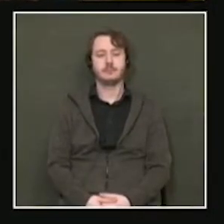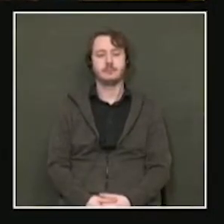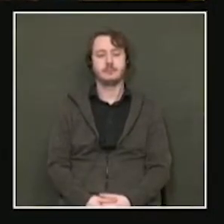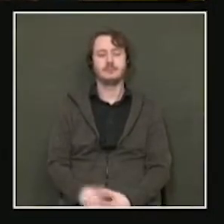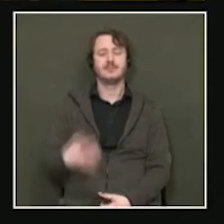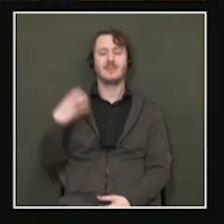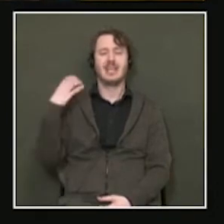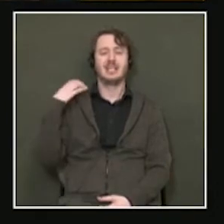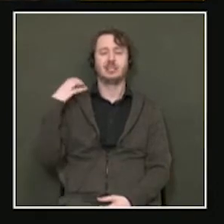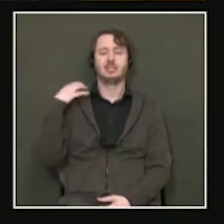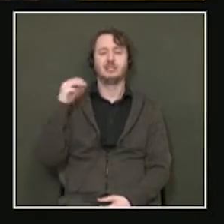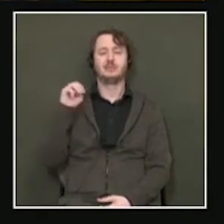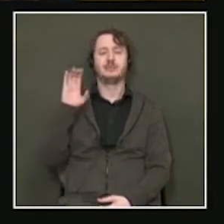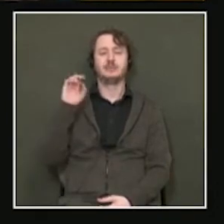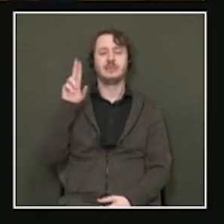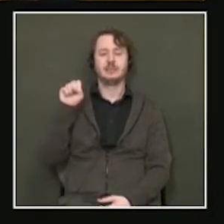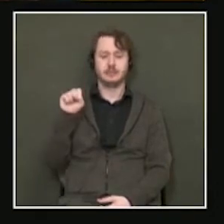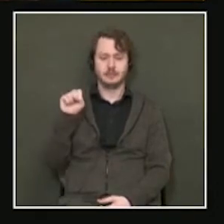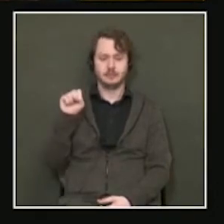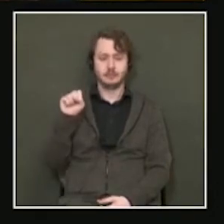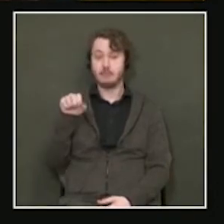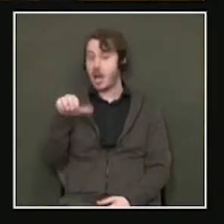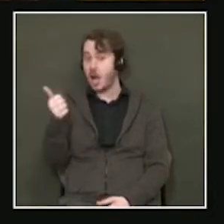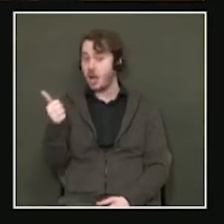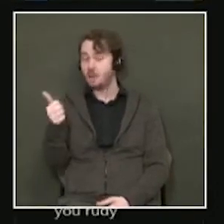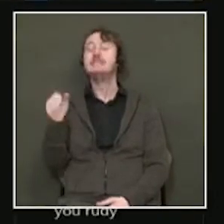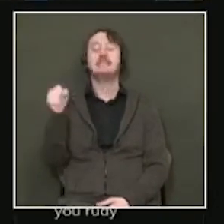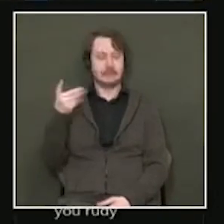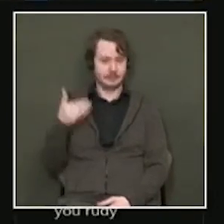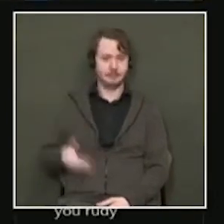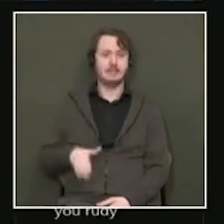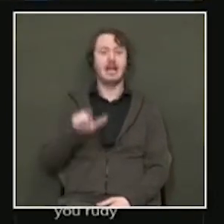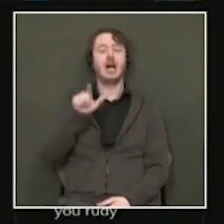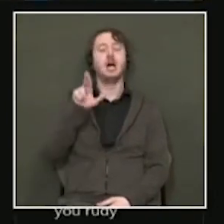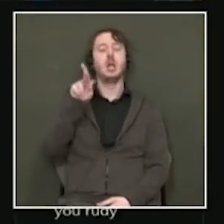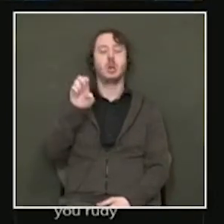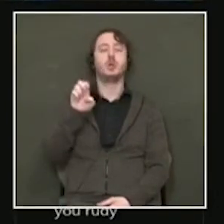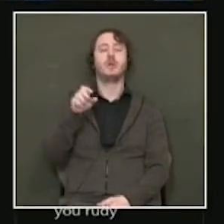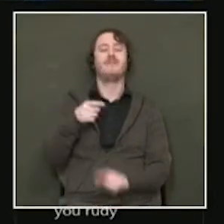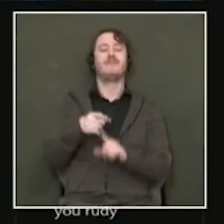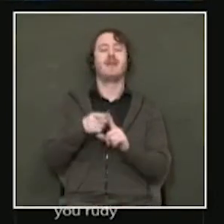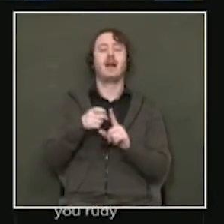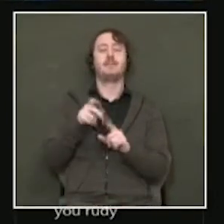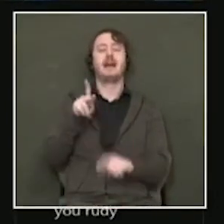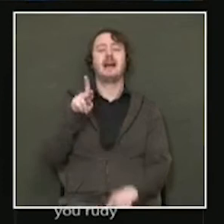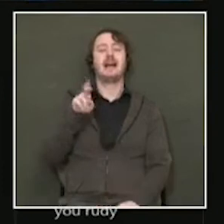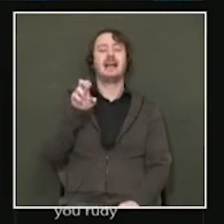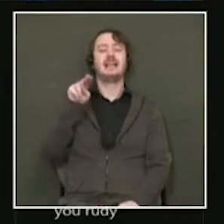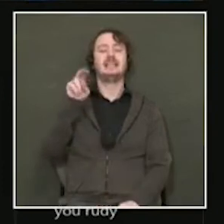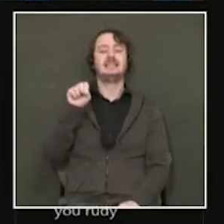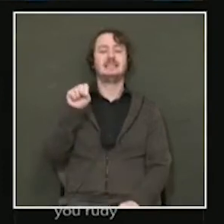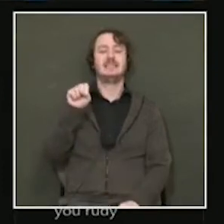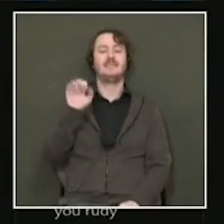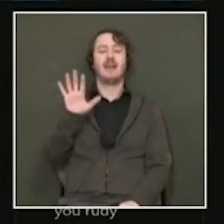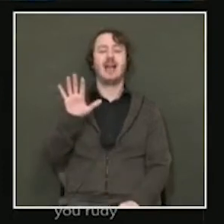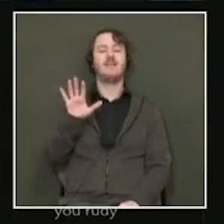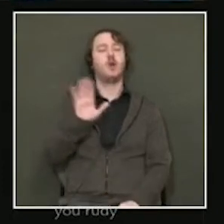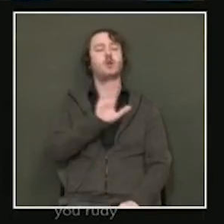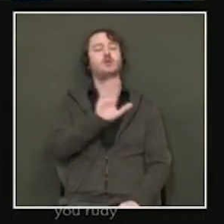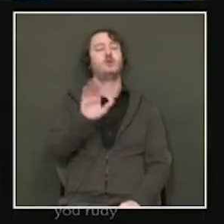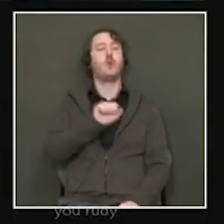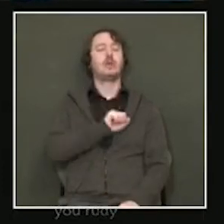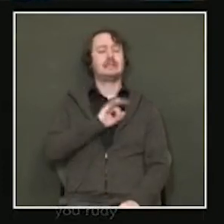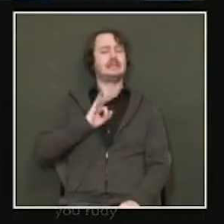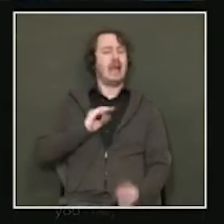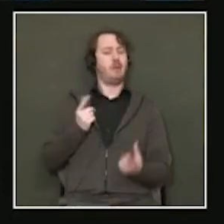Chief McManus. Thank you. Any other questions? Yes, this is Luke Simons over at KENS 5. Chief McManus, can you just talk about your staffing when it comes to something